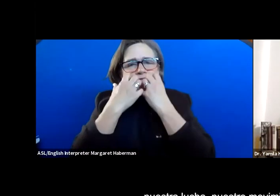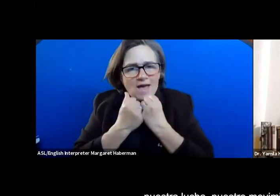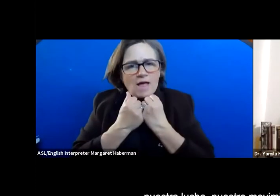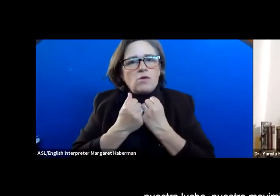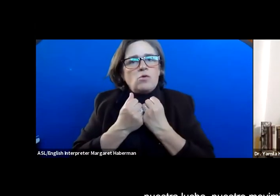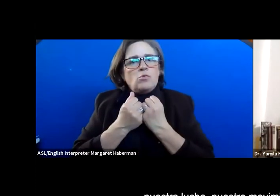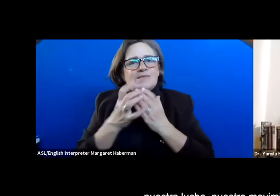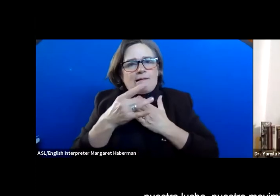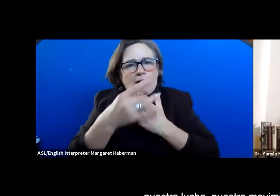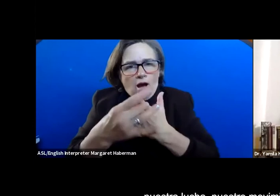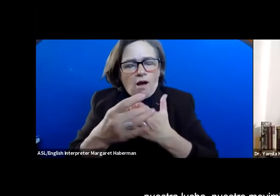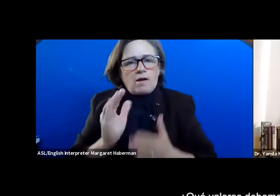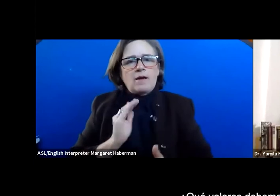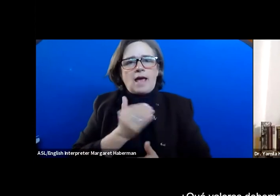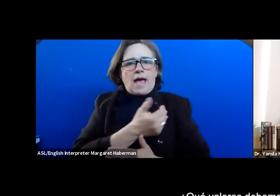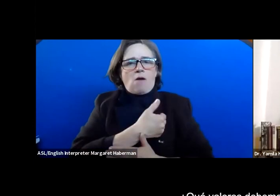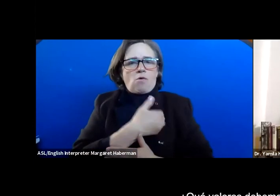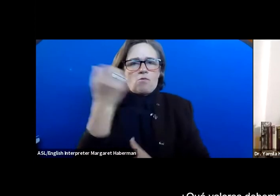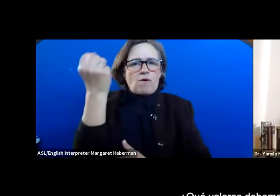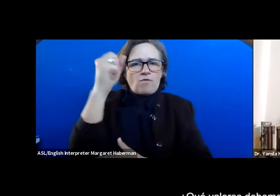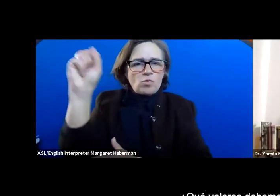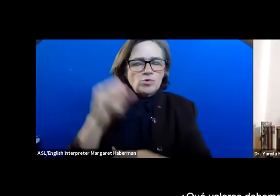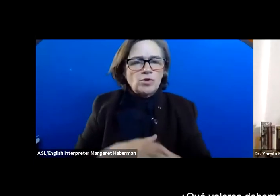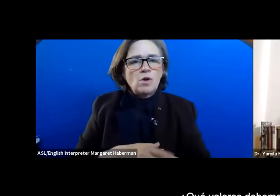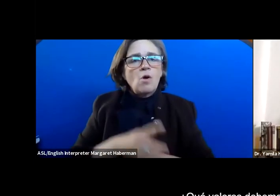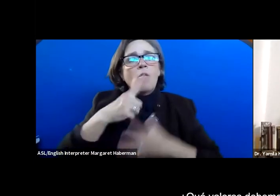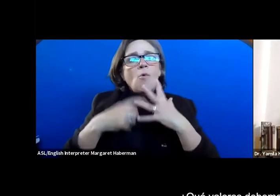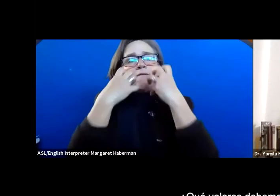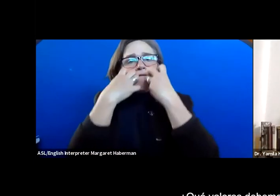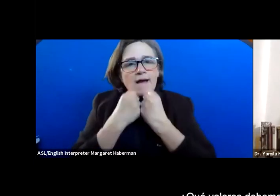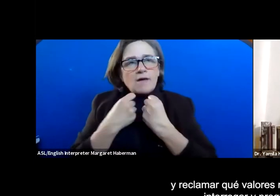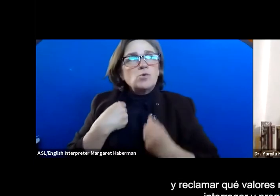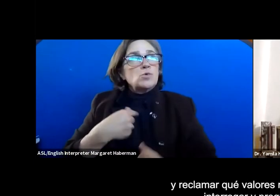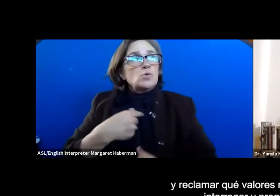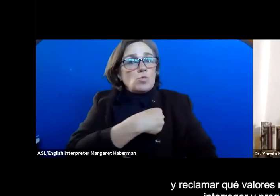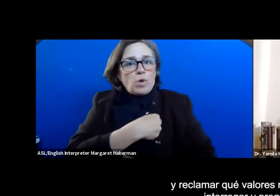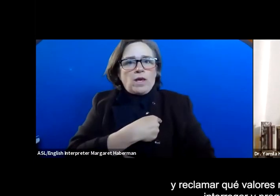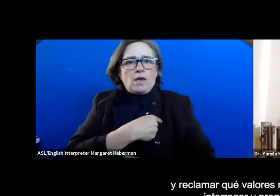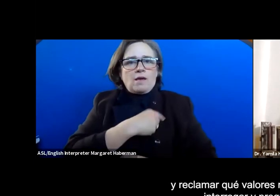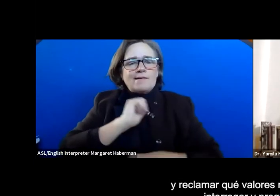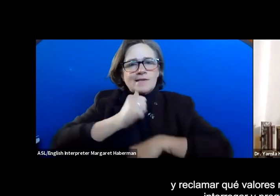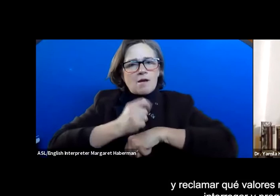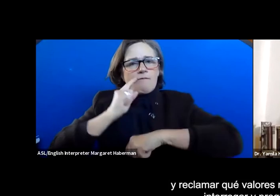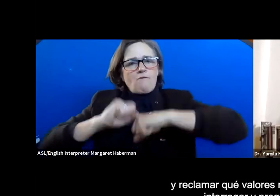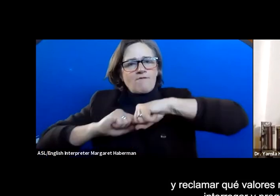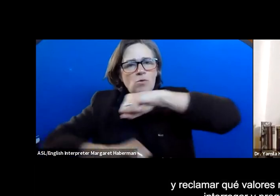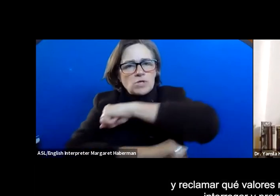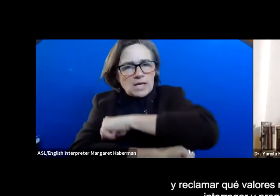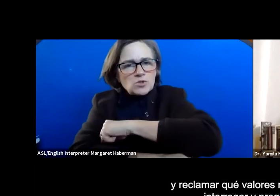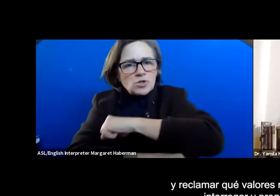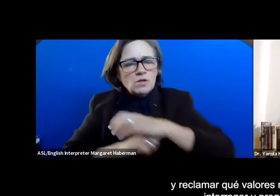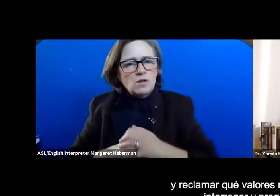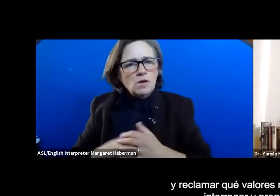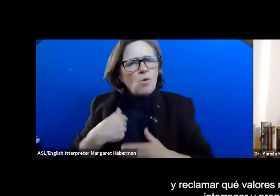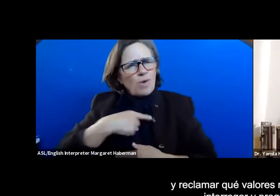struggle, our liberation movement? What values do we need to revisit and reclaim? Which values do